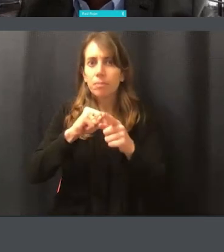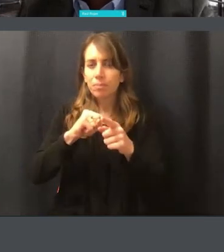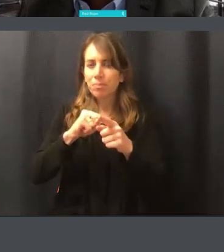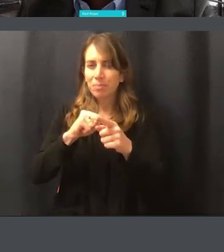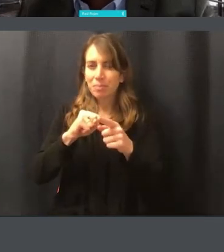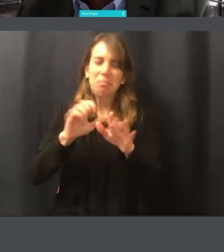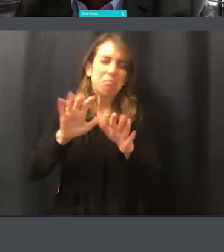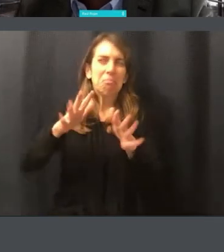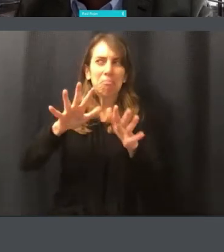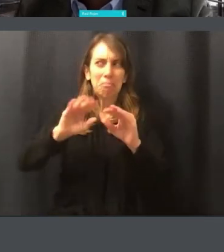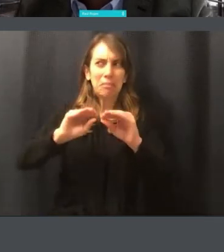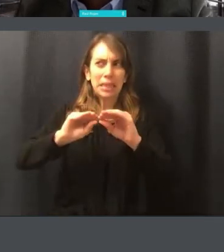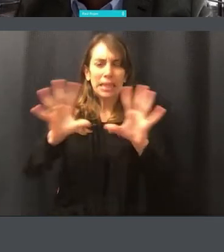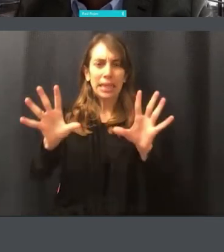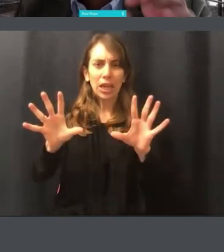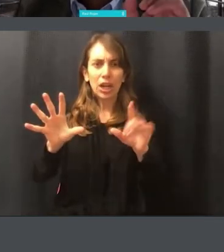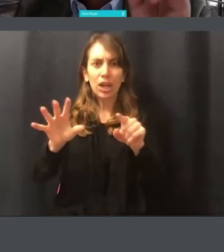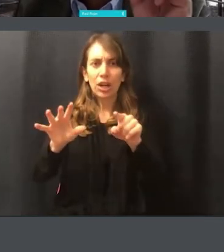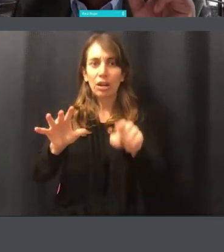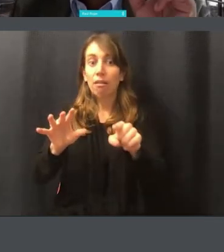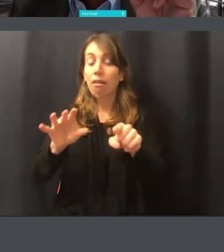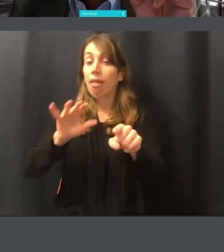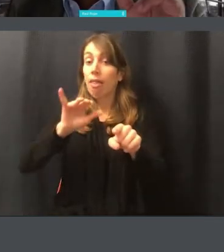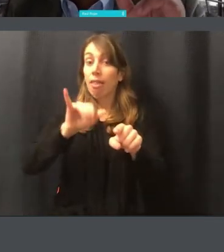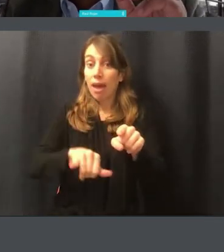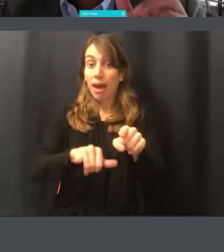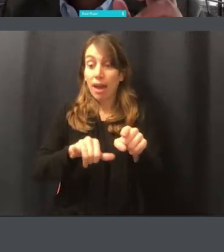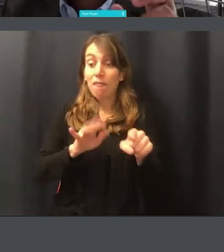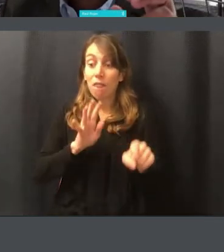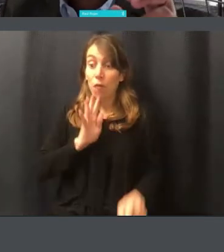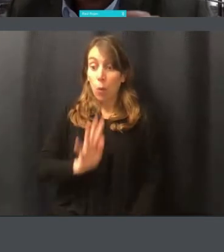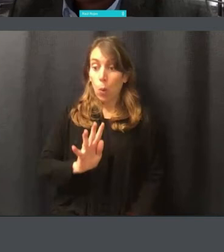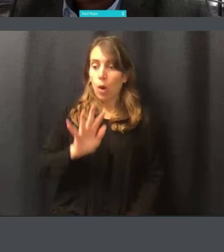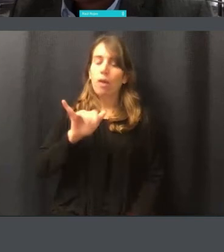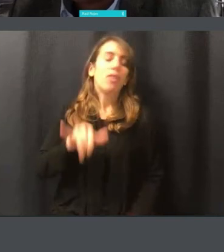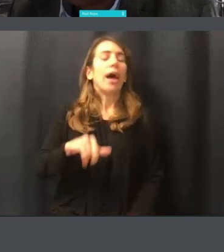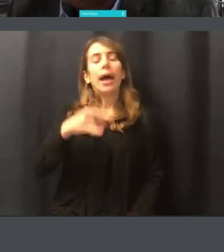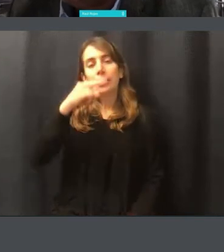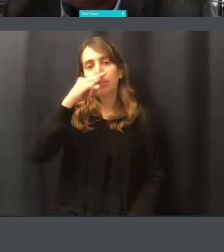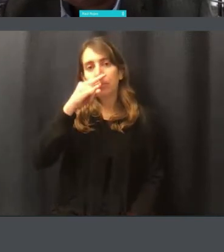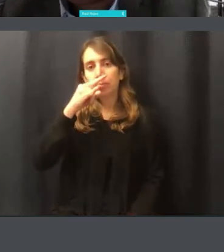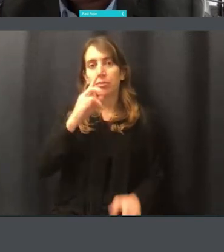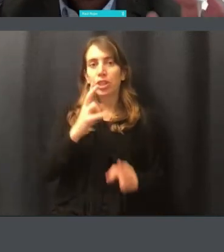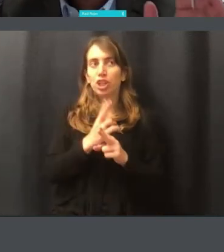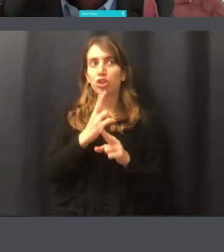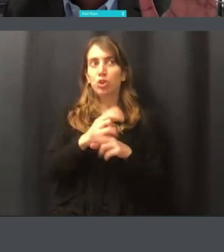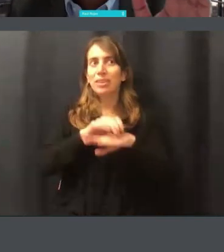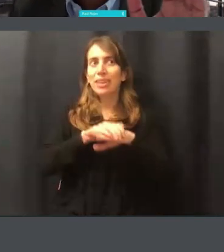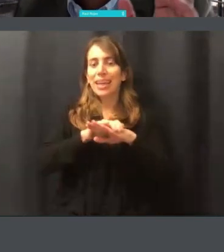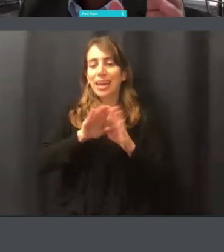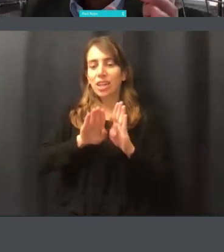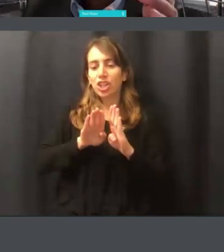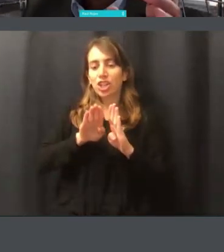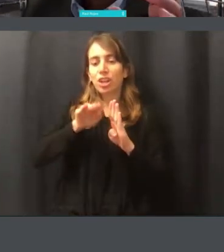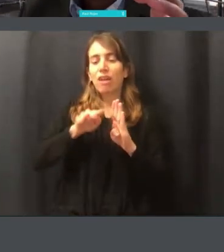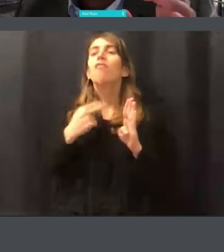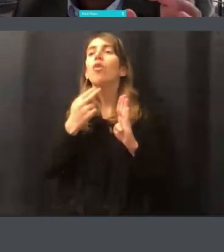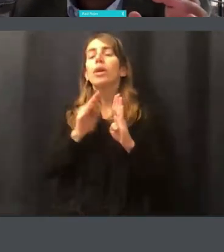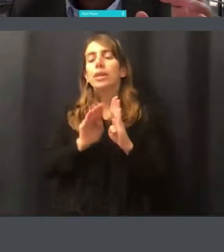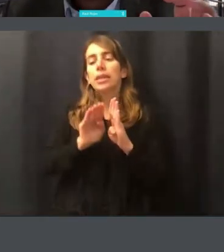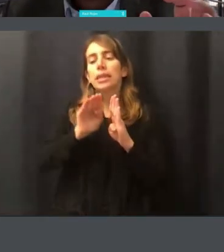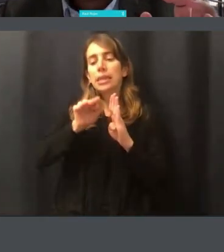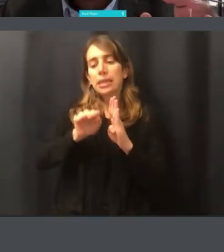It's pretty clear, right? For one, this child is using intonation in English, but this child